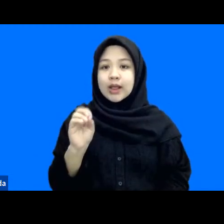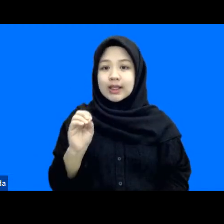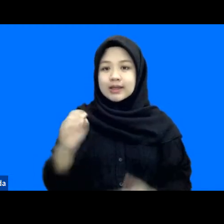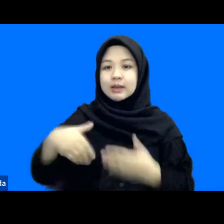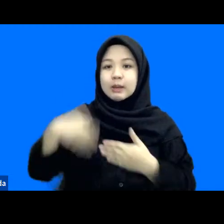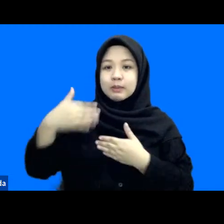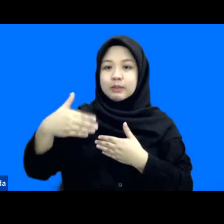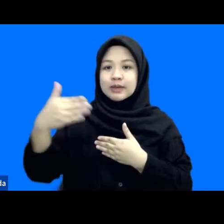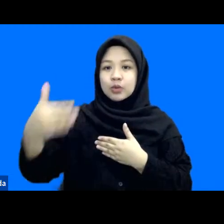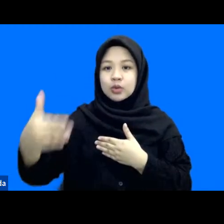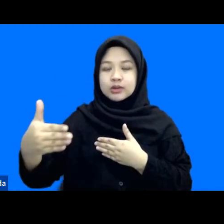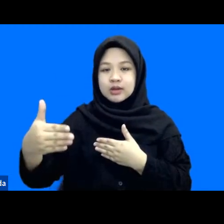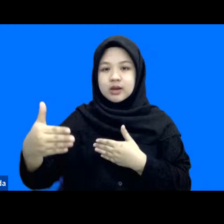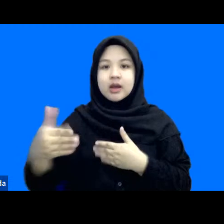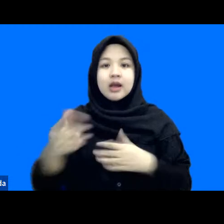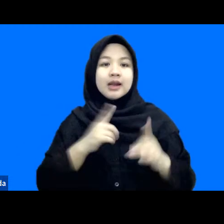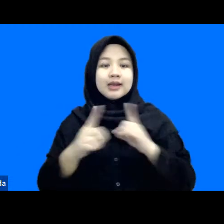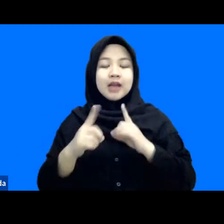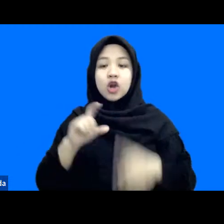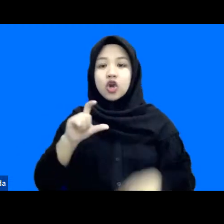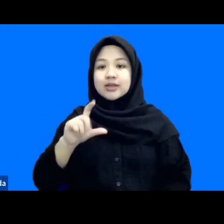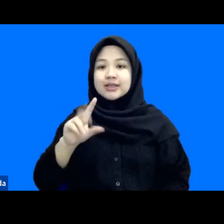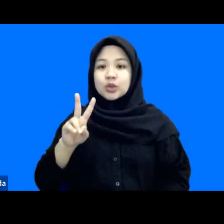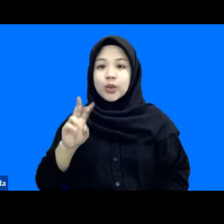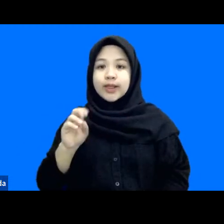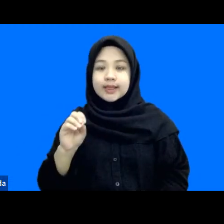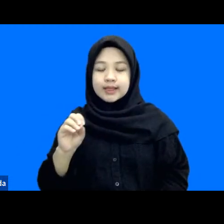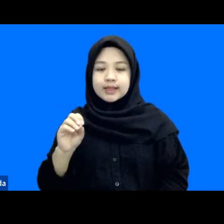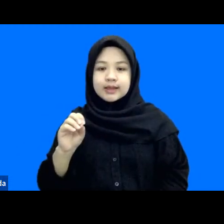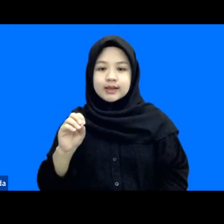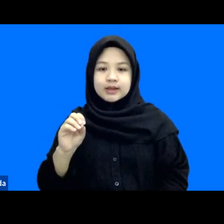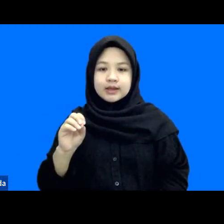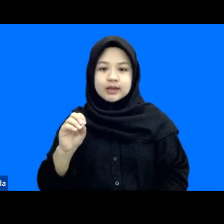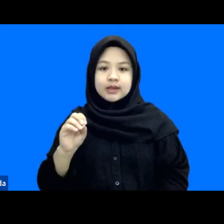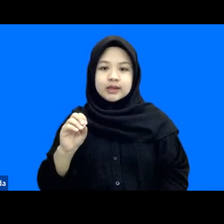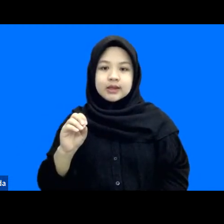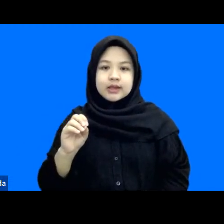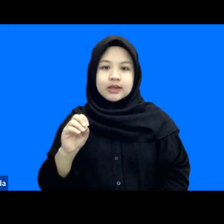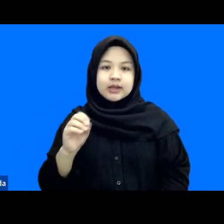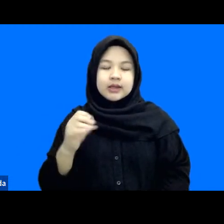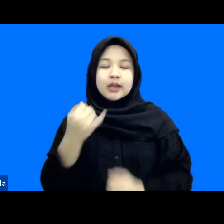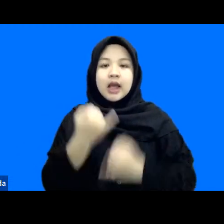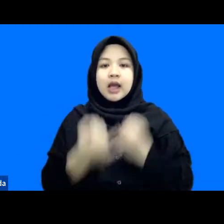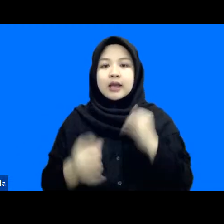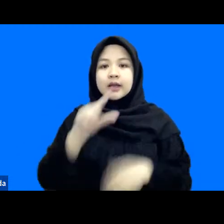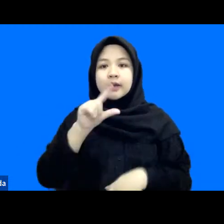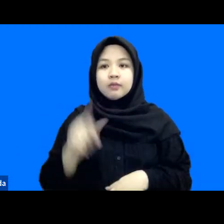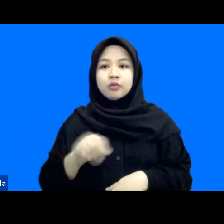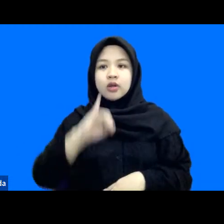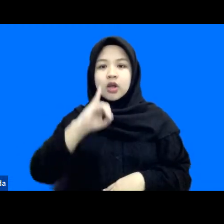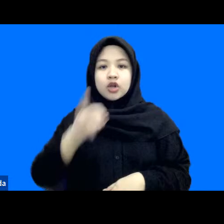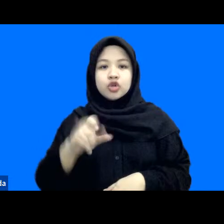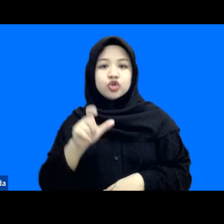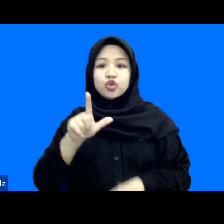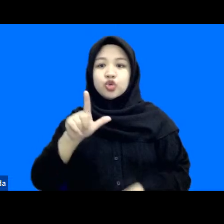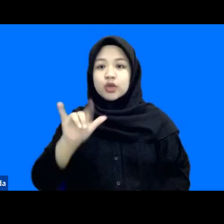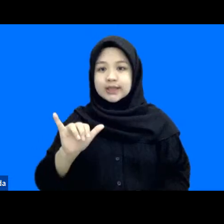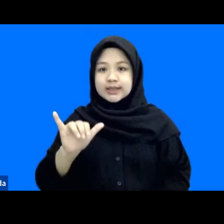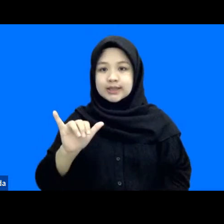in the end of July. So let's work